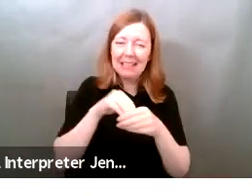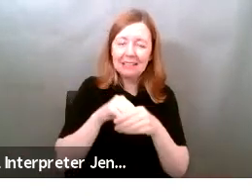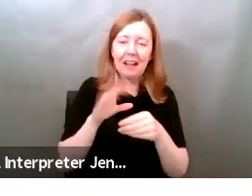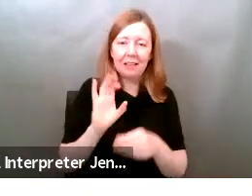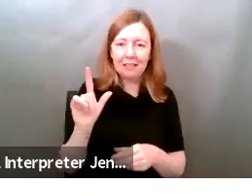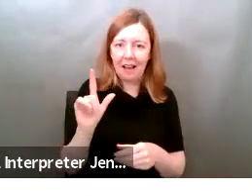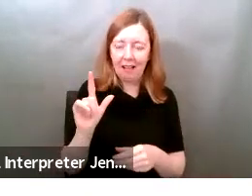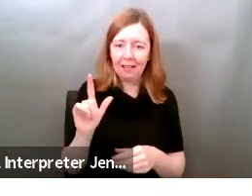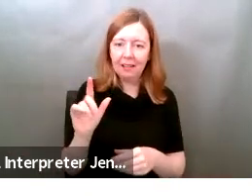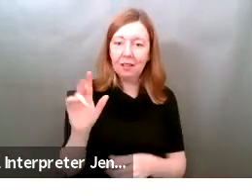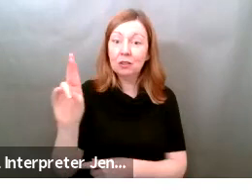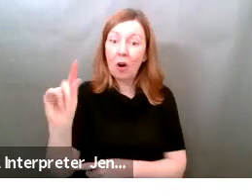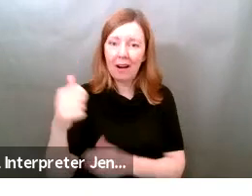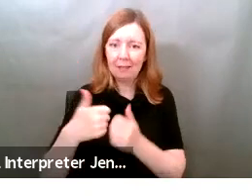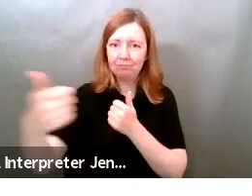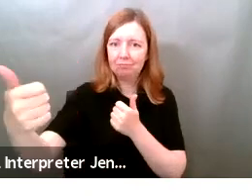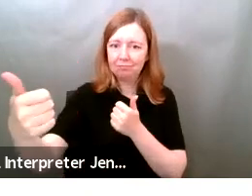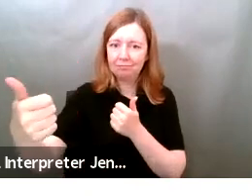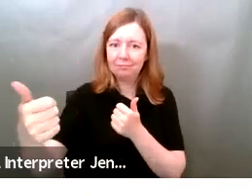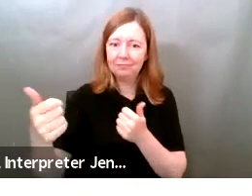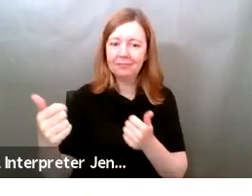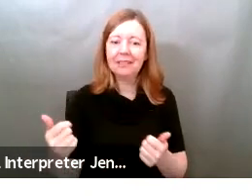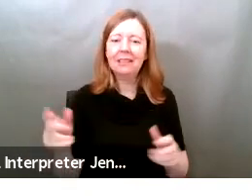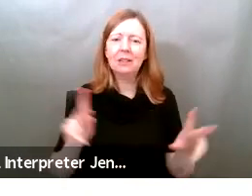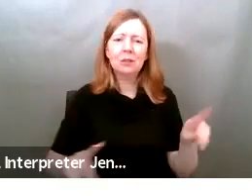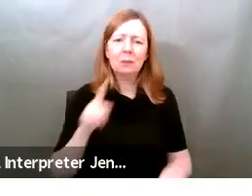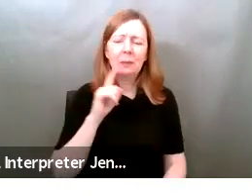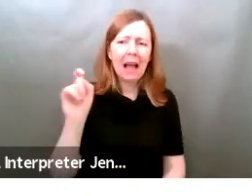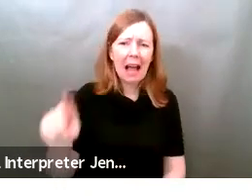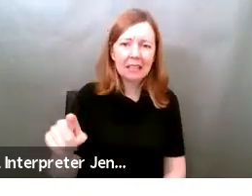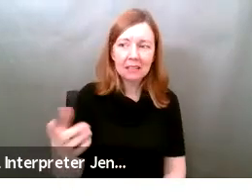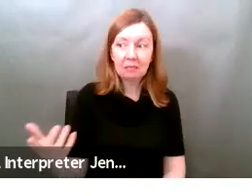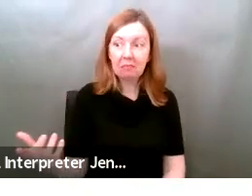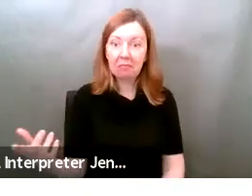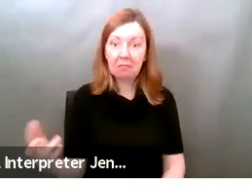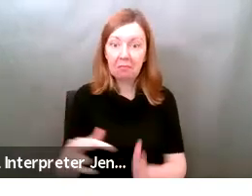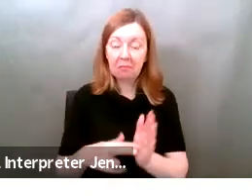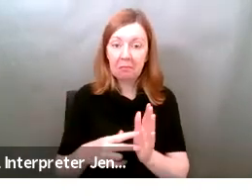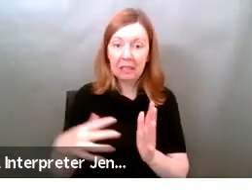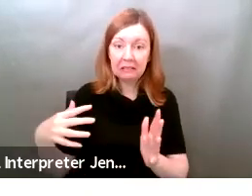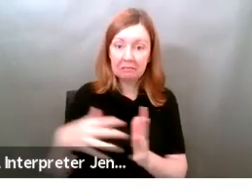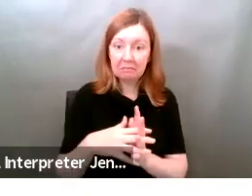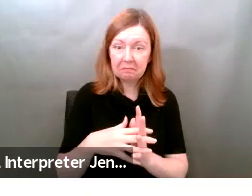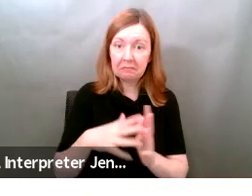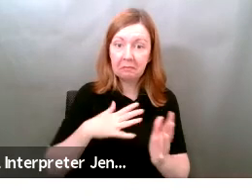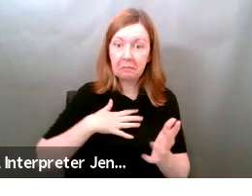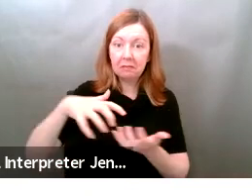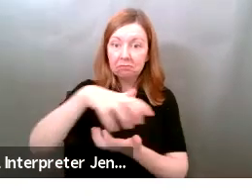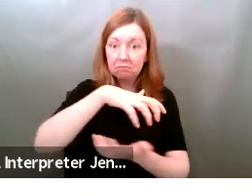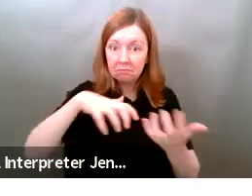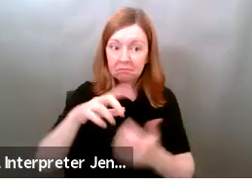sometimes people ask the question, could it possibly result in mixing of my DNA with the